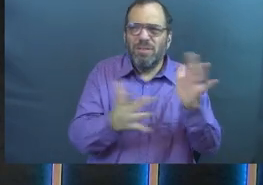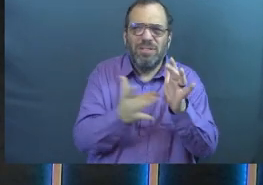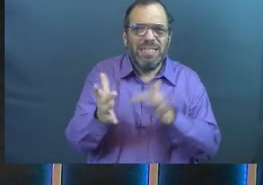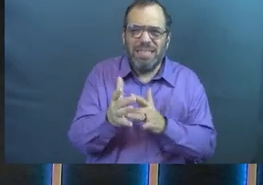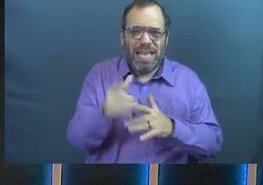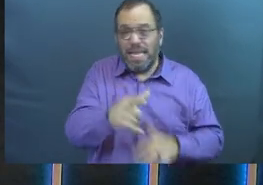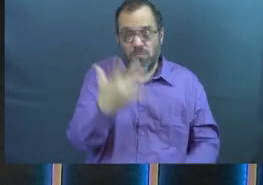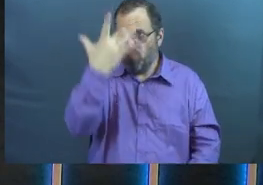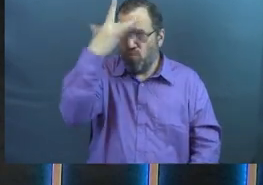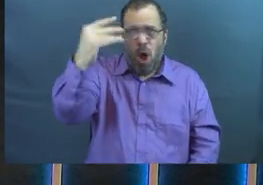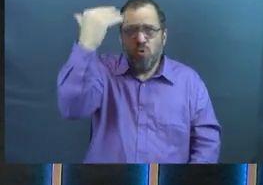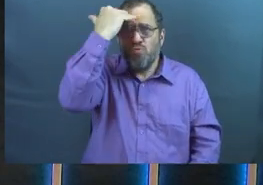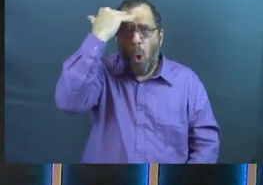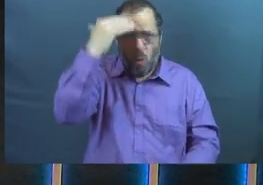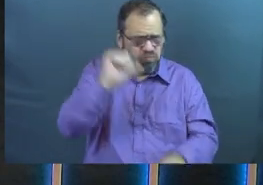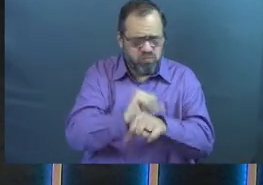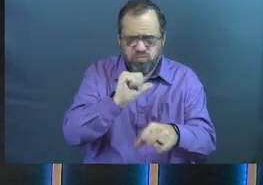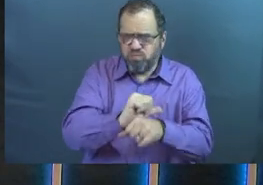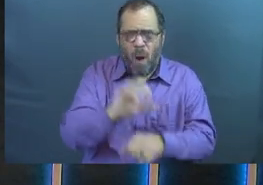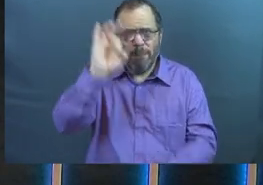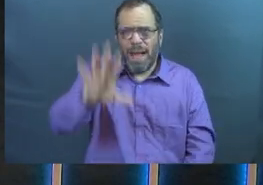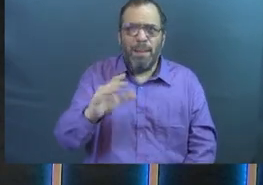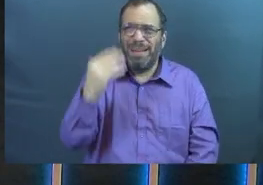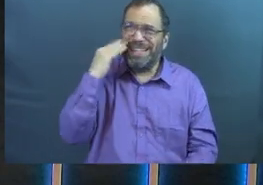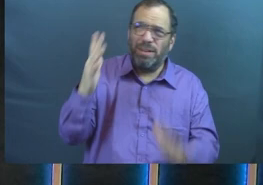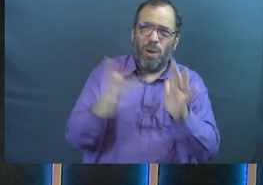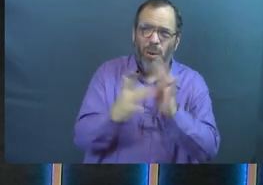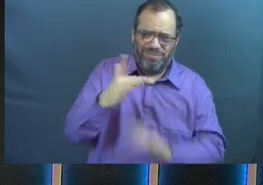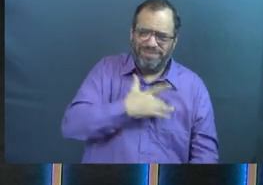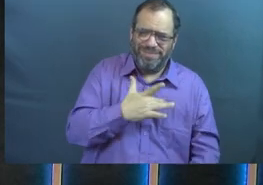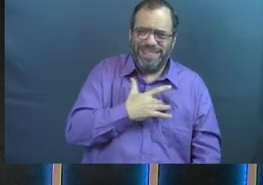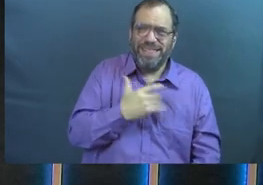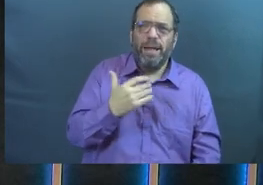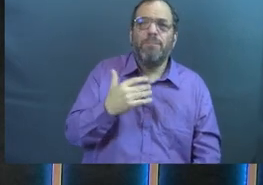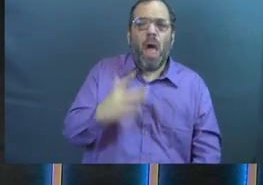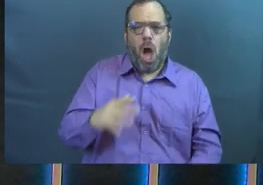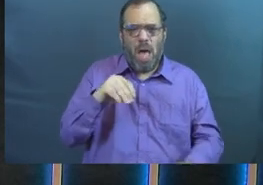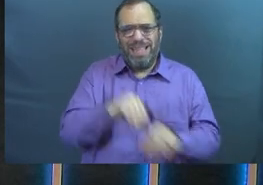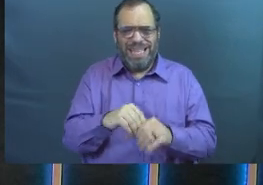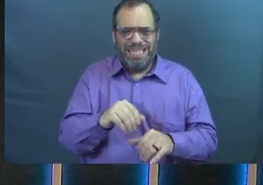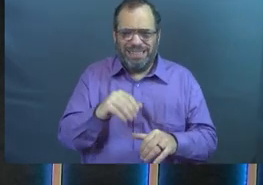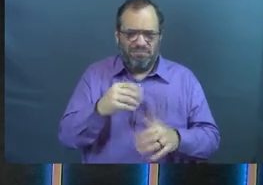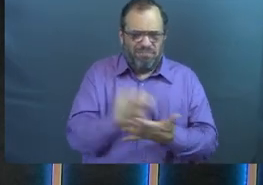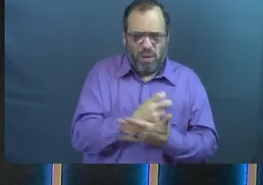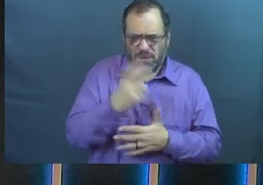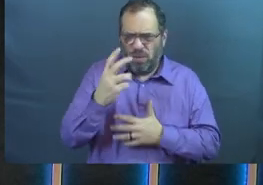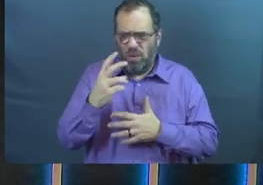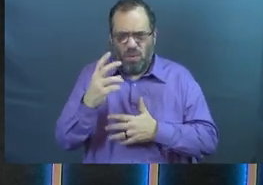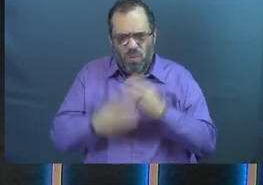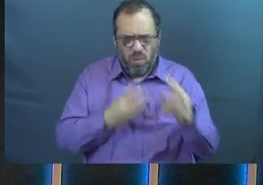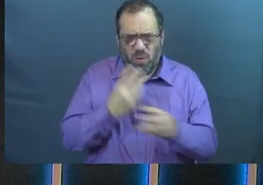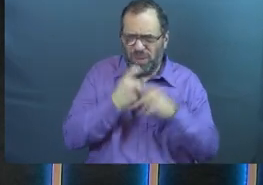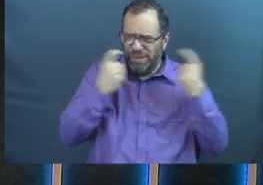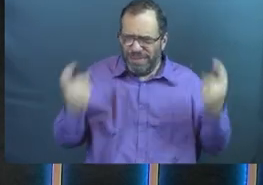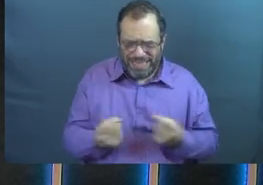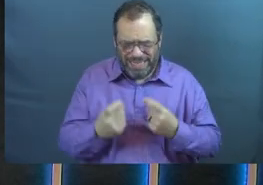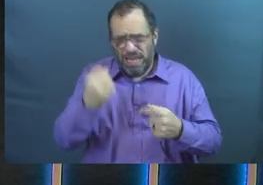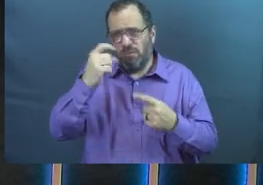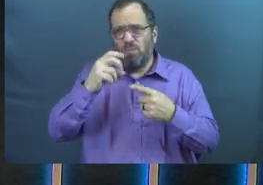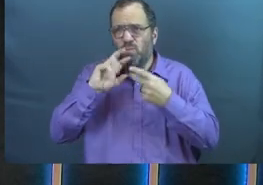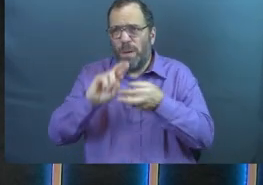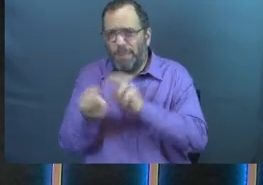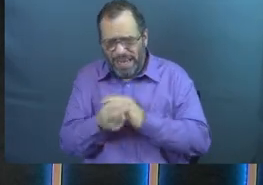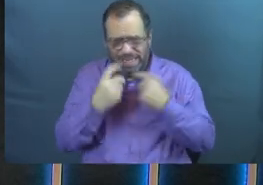Even though he had the job and stuff, but he didn't actually know Jesus. And he said this, he said, in this uneasy, restless round of sinning and